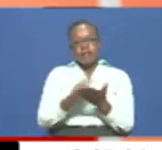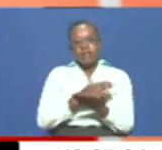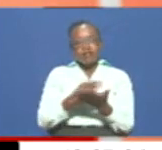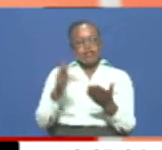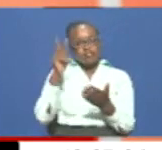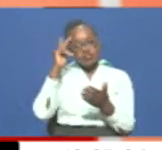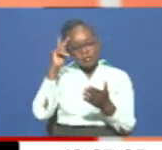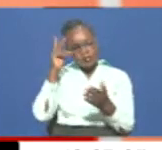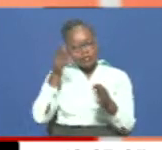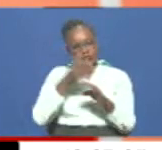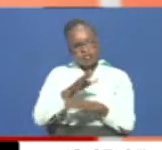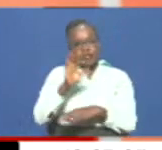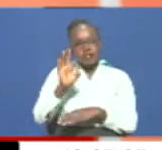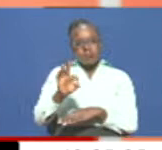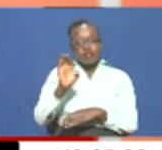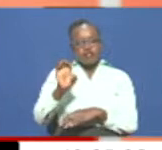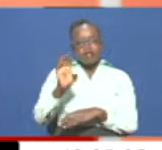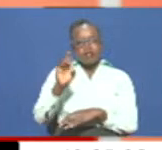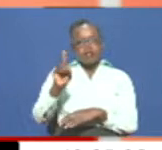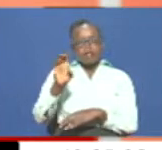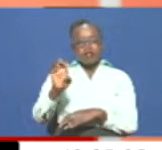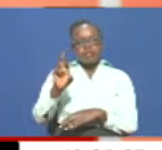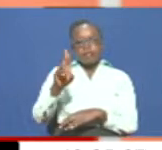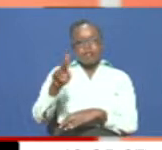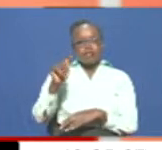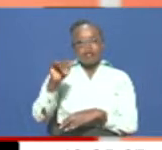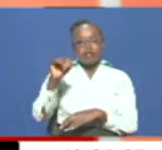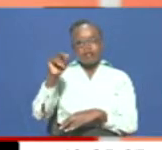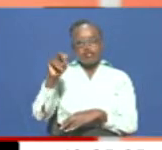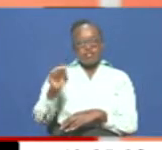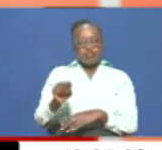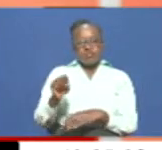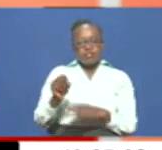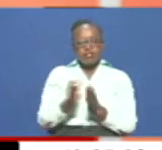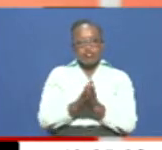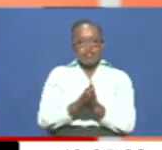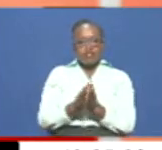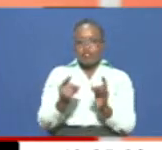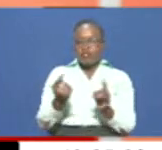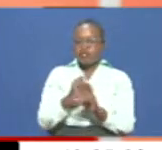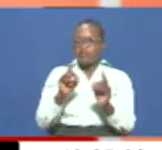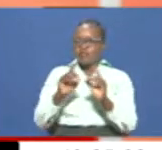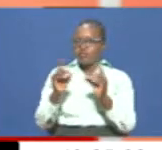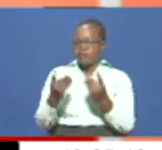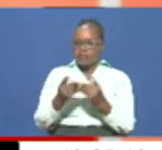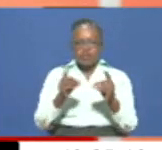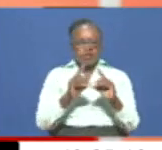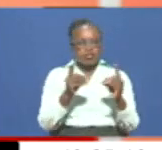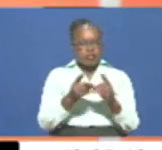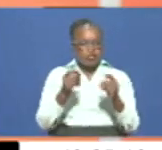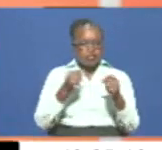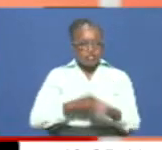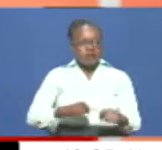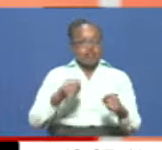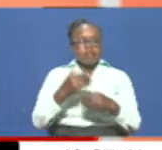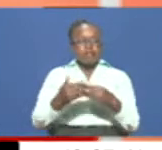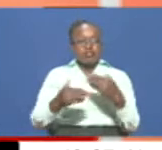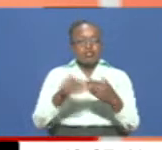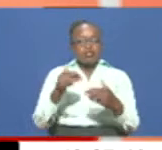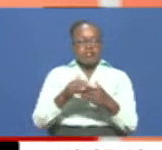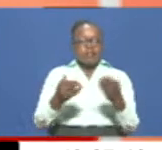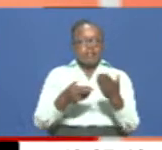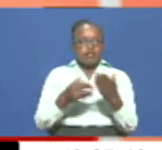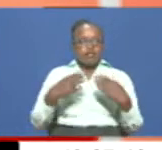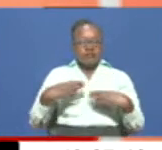across federations, across disciplines, will be able to greatly enhance the capacity of a lot of our technical people in terms of